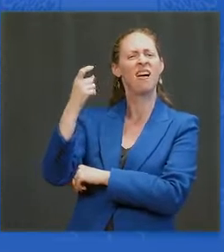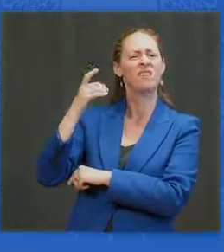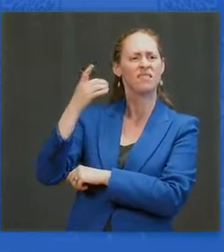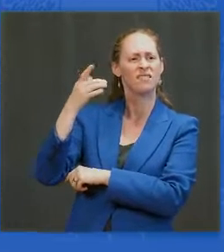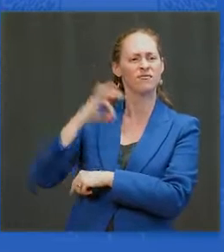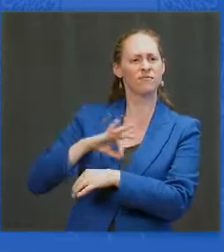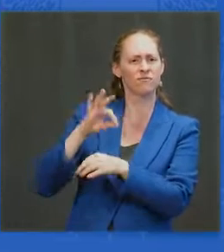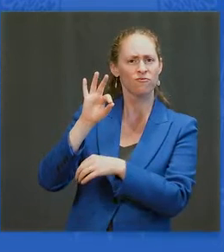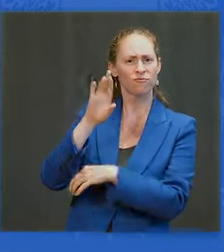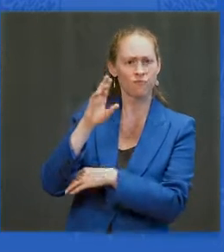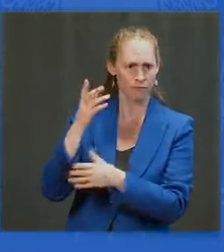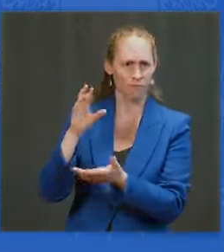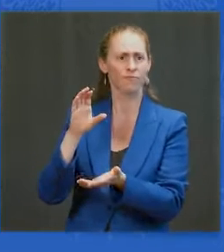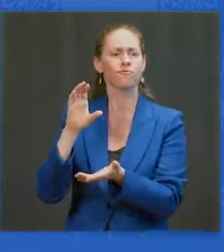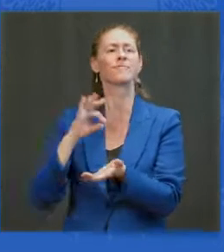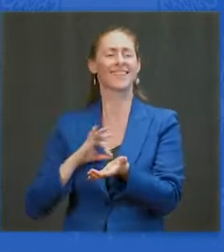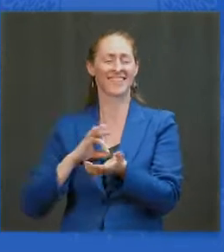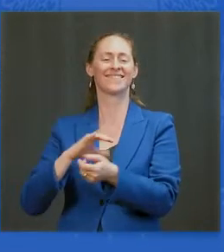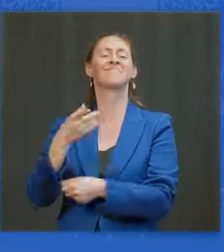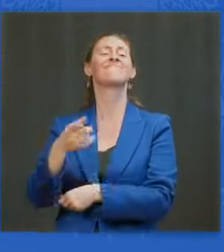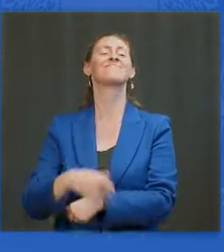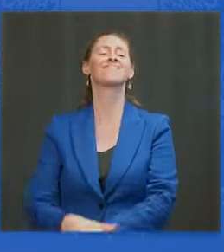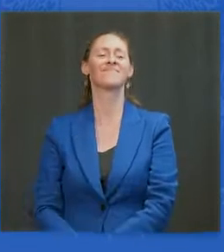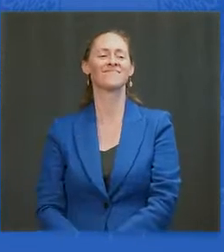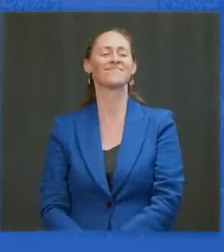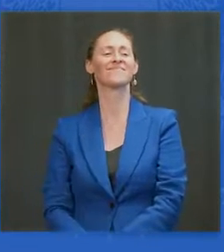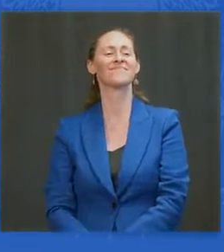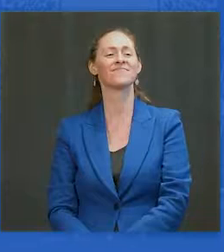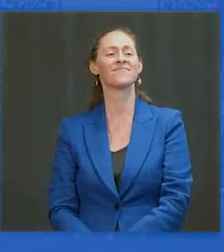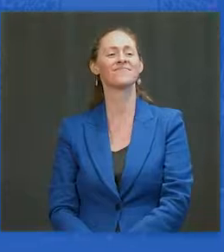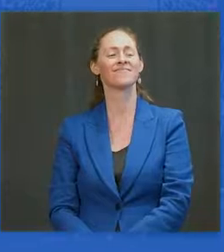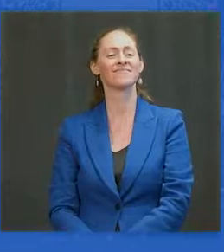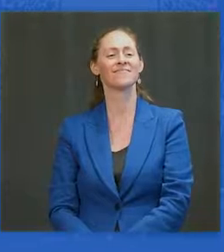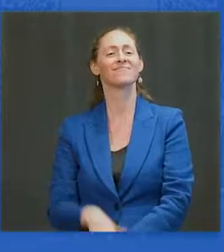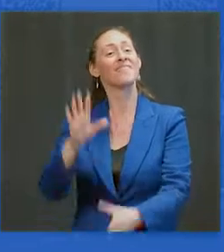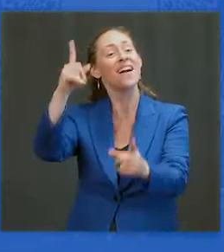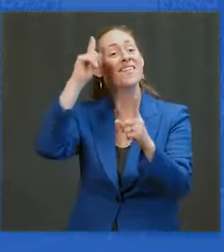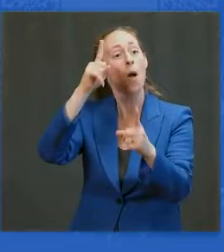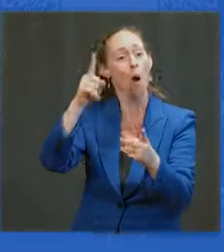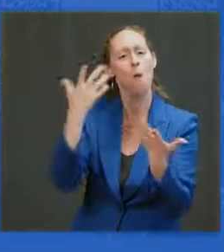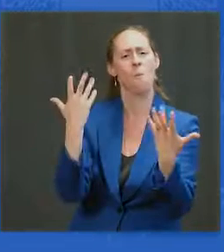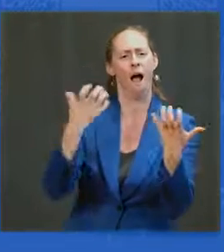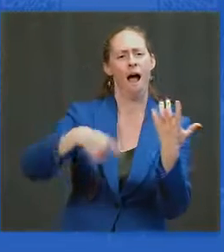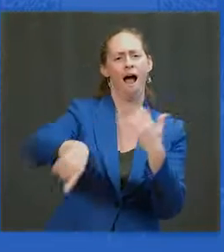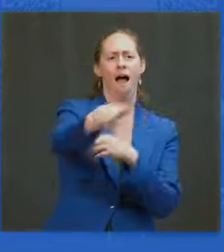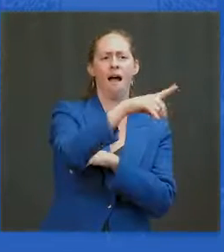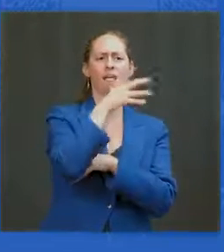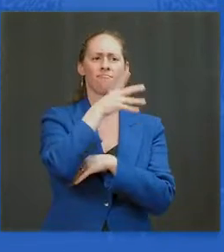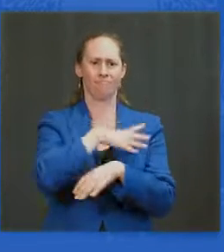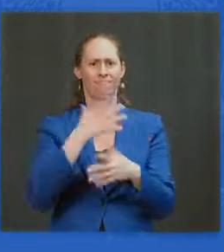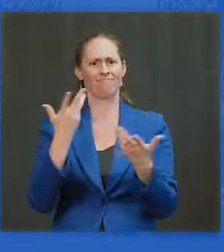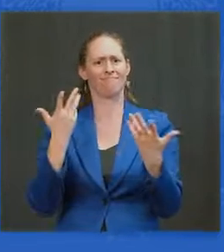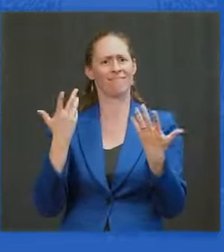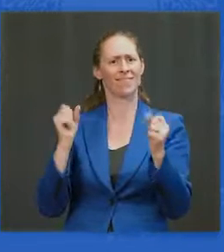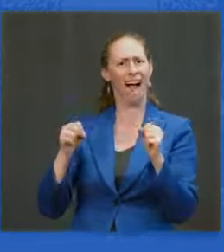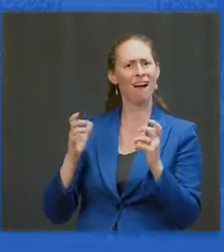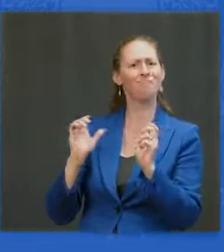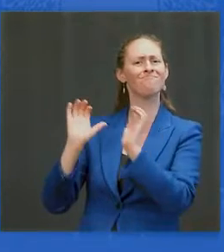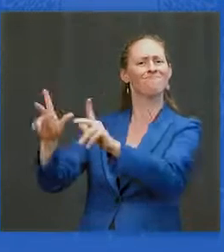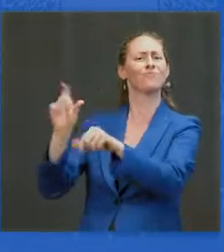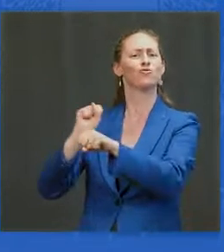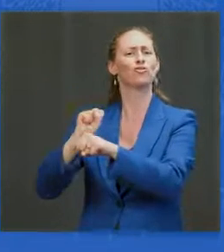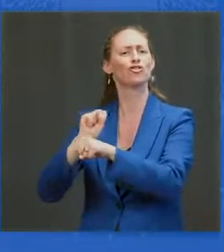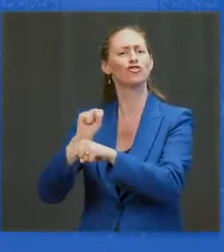back to work primarily, and provide significant monthly tax cuts for working families with children through the child care tax